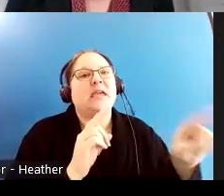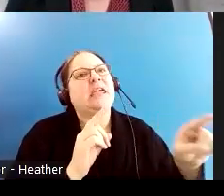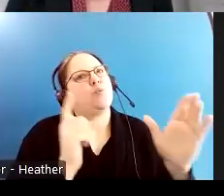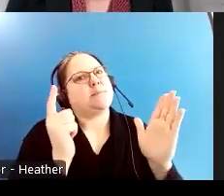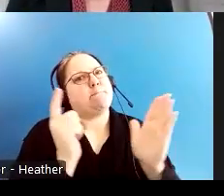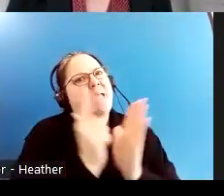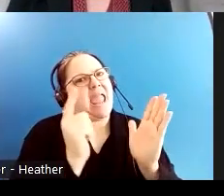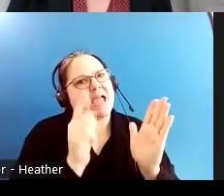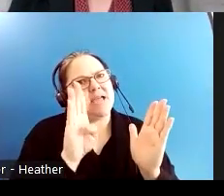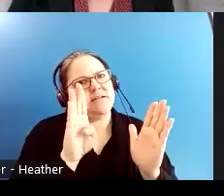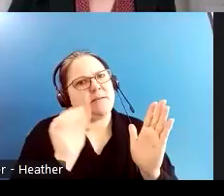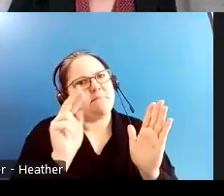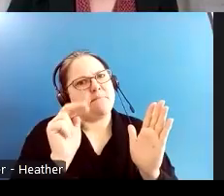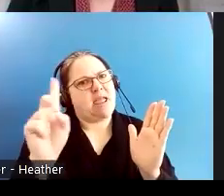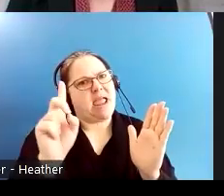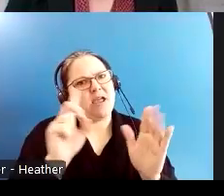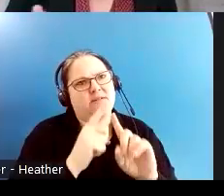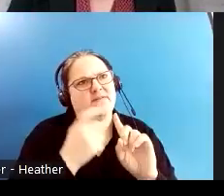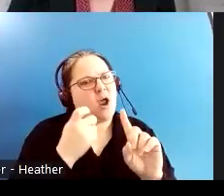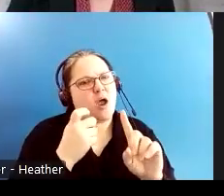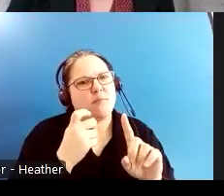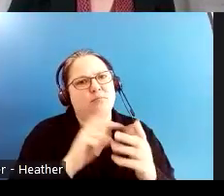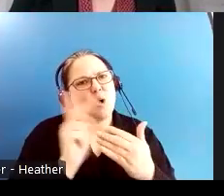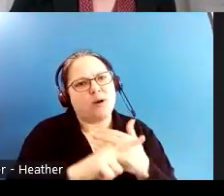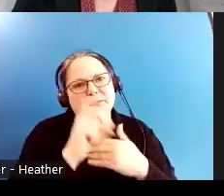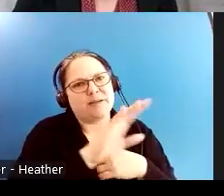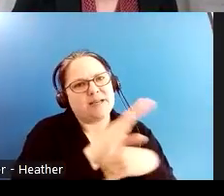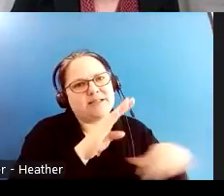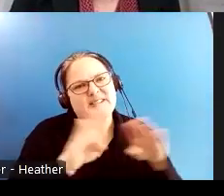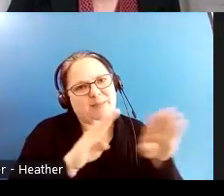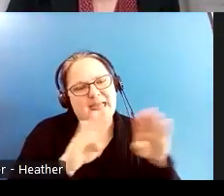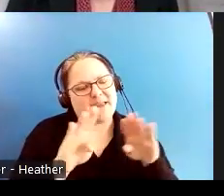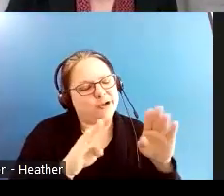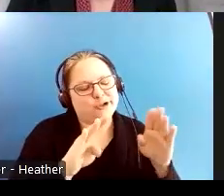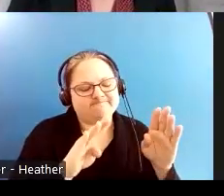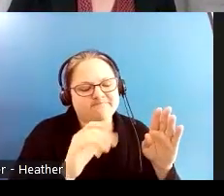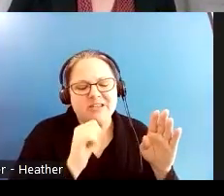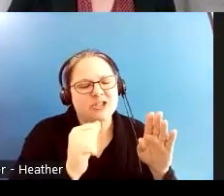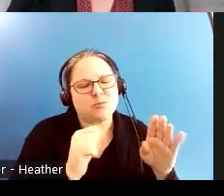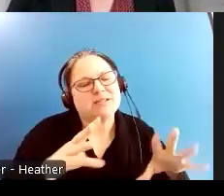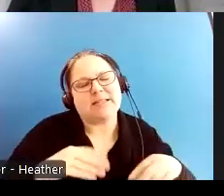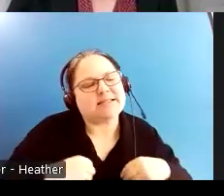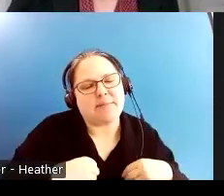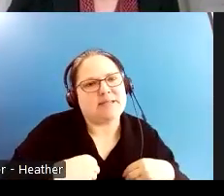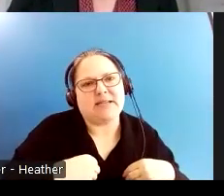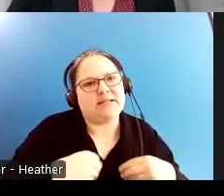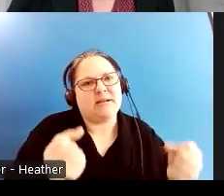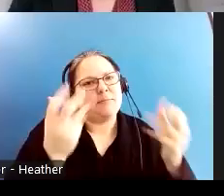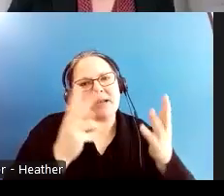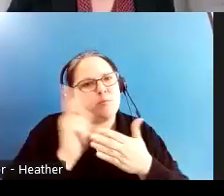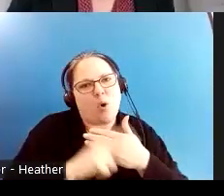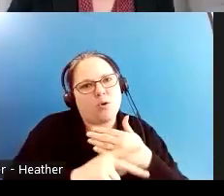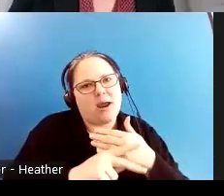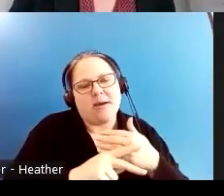program we knew about because of threats and behaviors that were not accepted in those places that were otherwise meant for people who